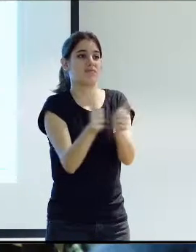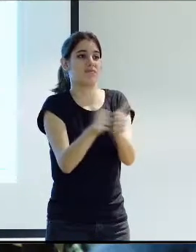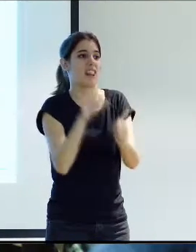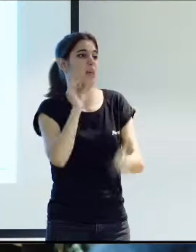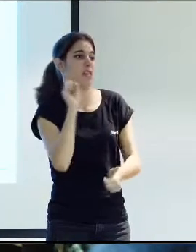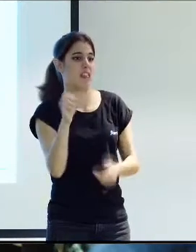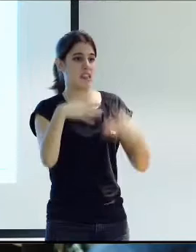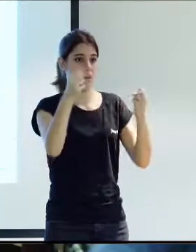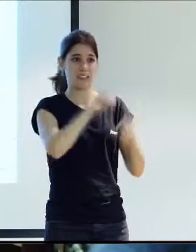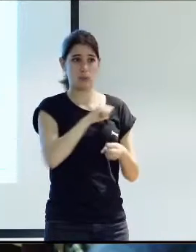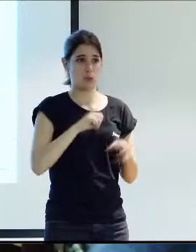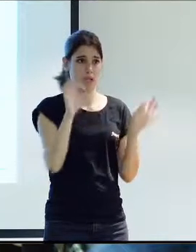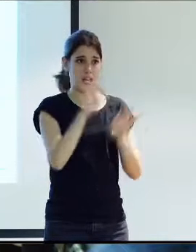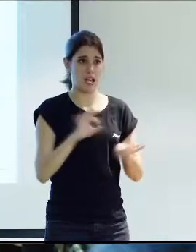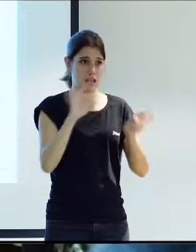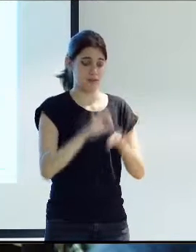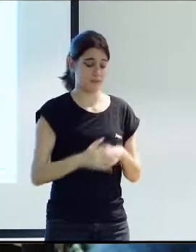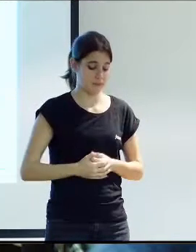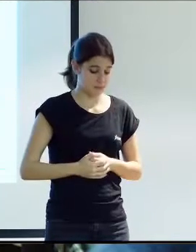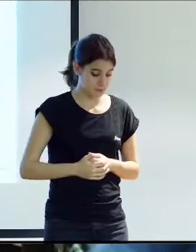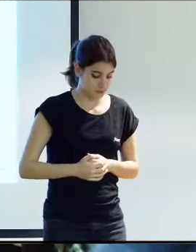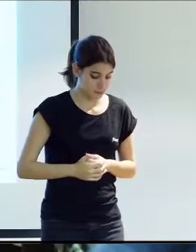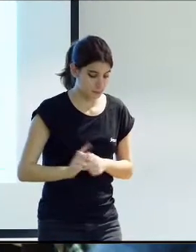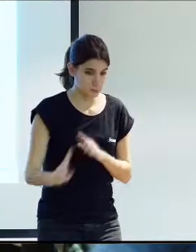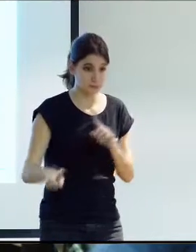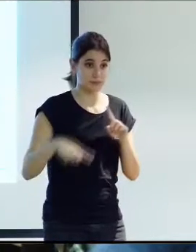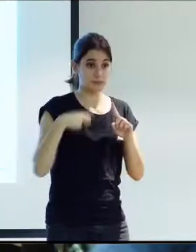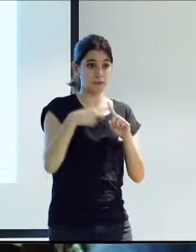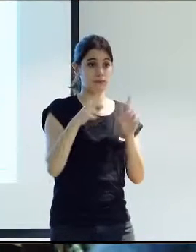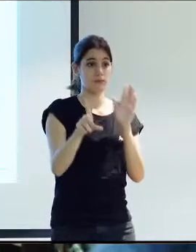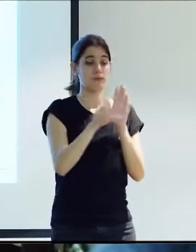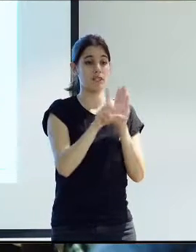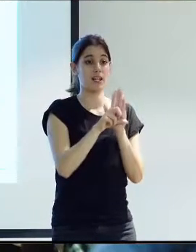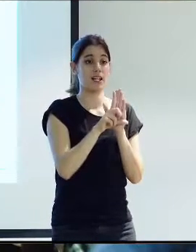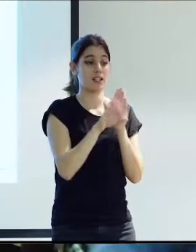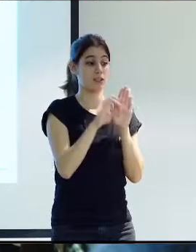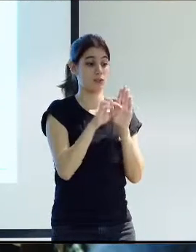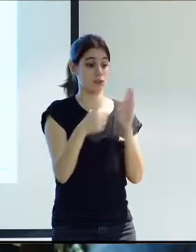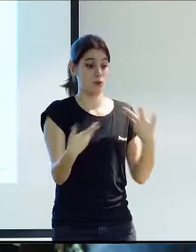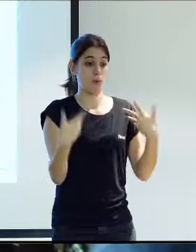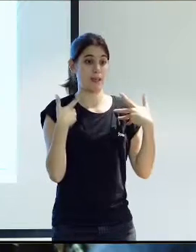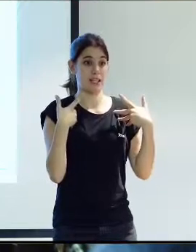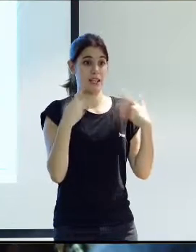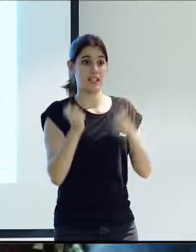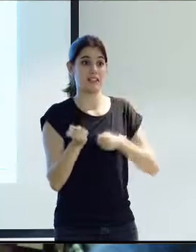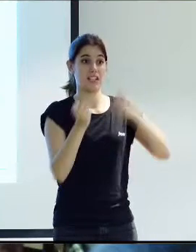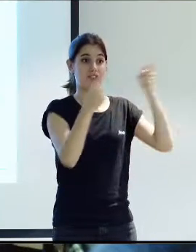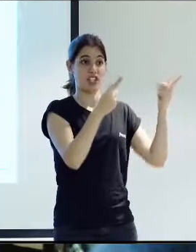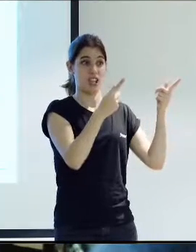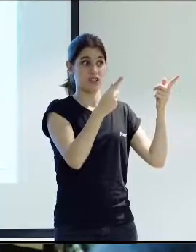more independence than autonomy. And besides, it's a law,